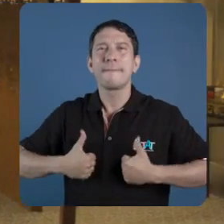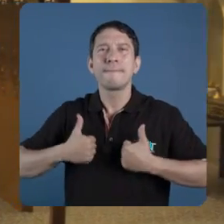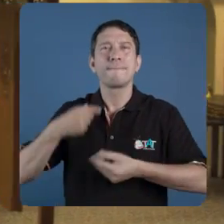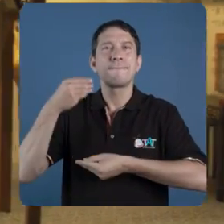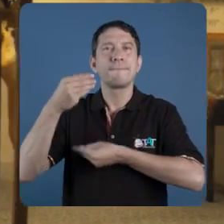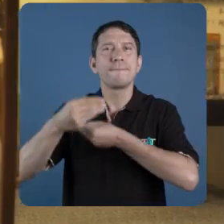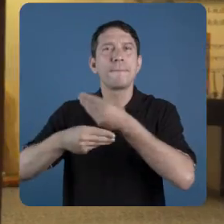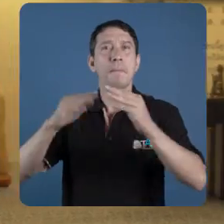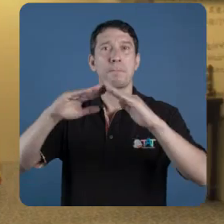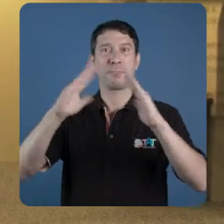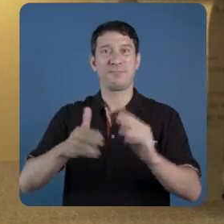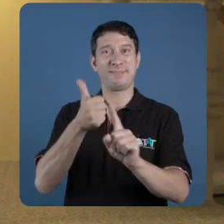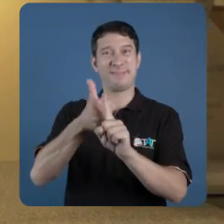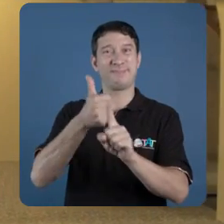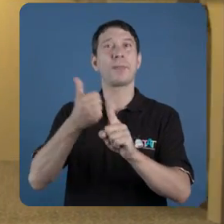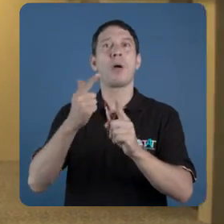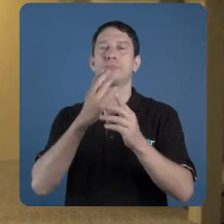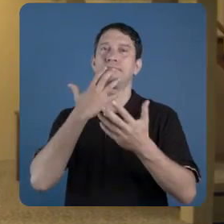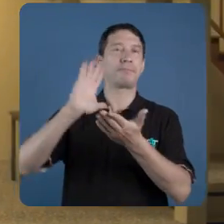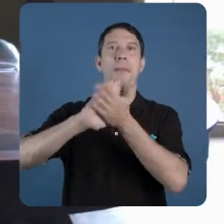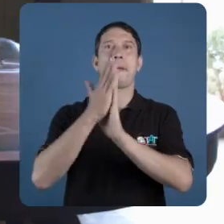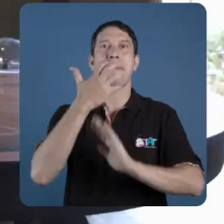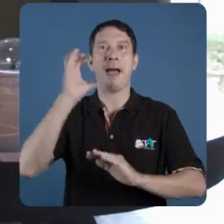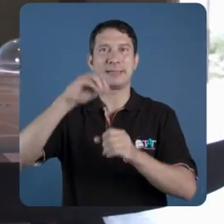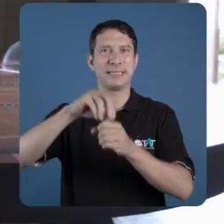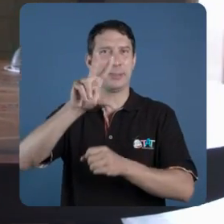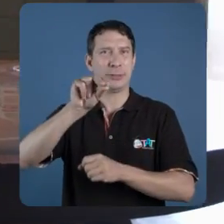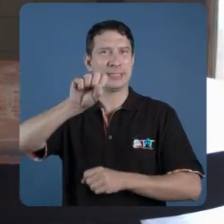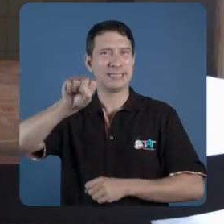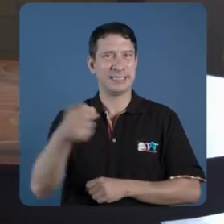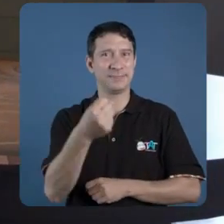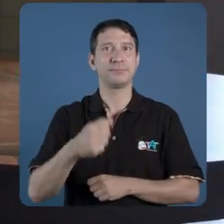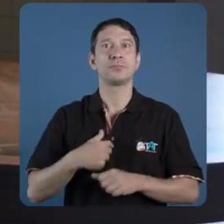olden days. The building itself was built in the flourishing 30s.